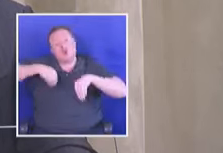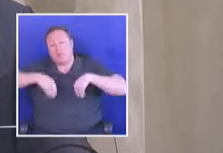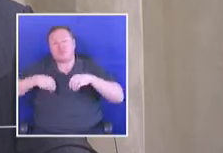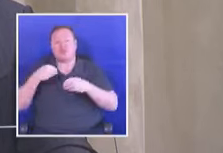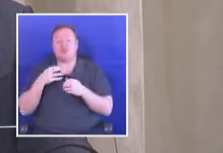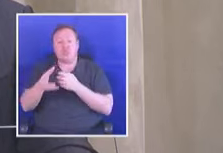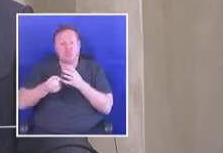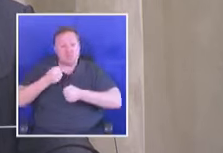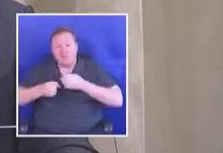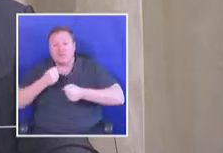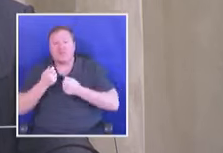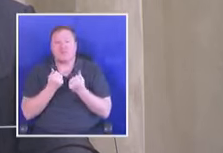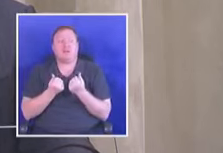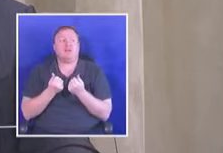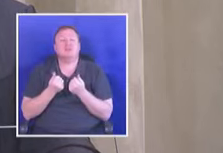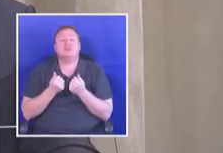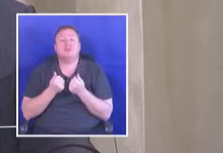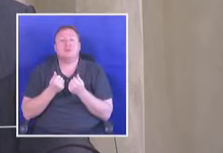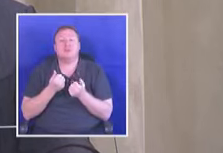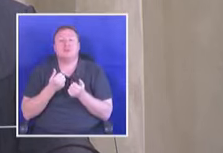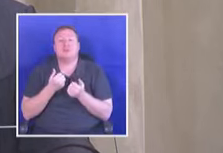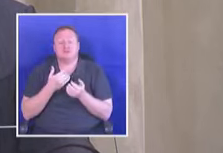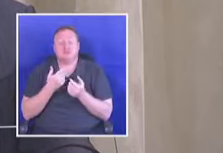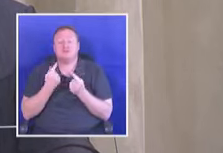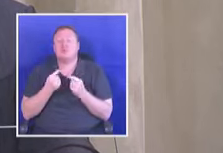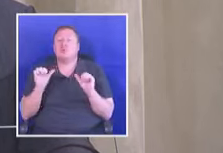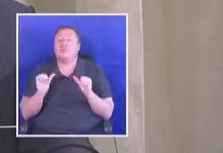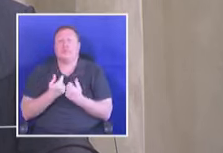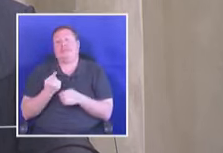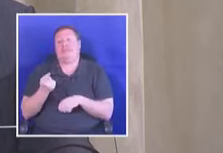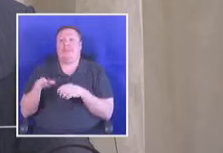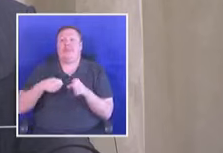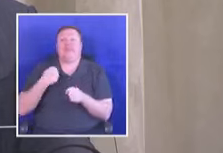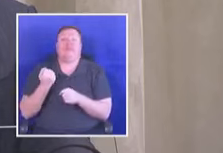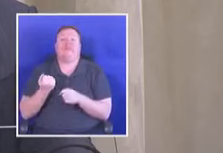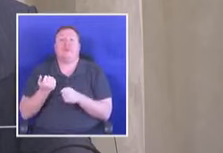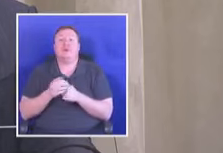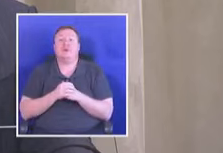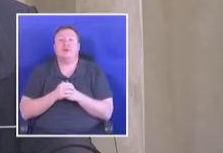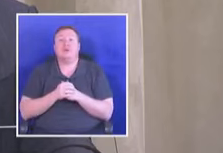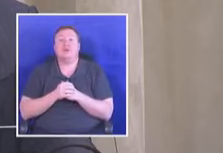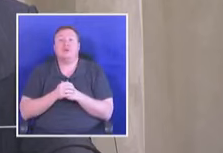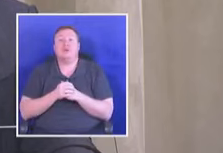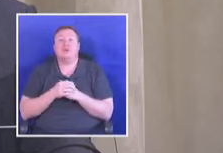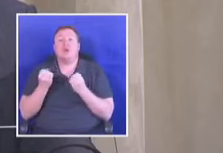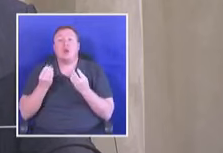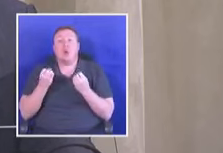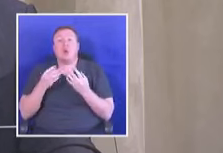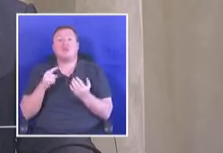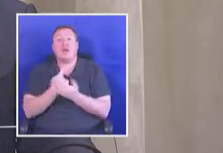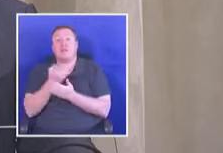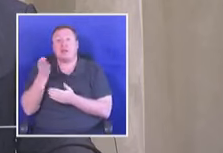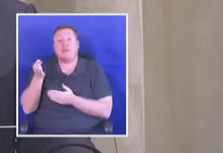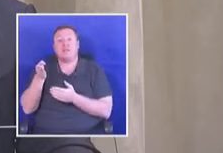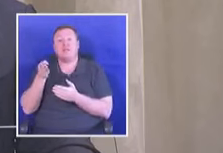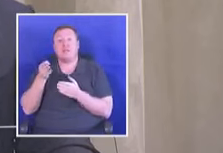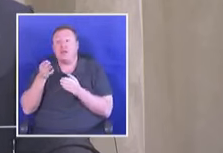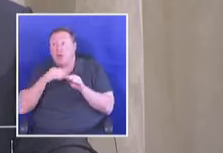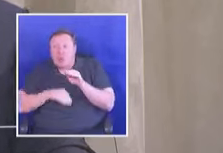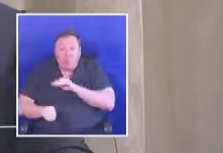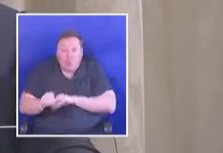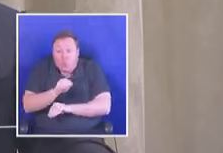in with a great deal of effectiveness. And quite a lot of what was happening there was hidden, and